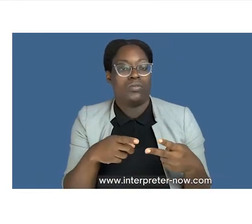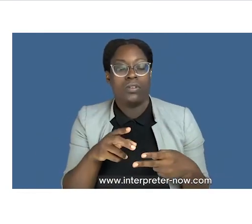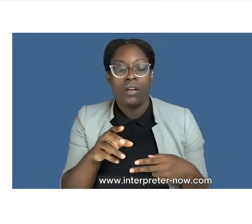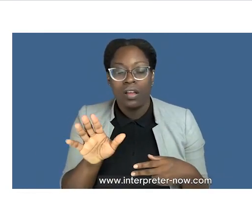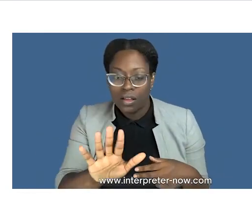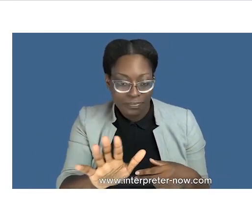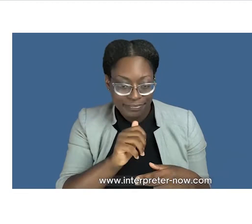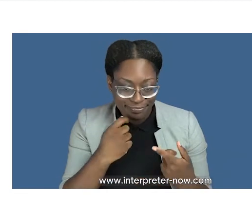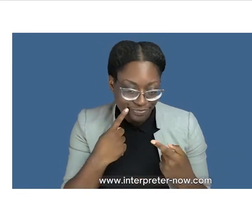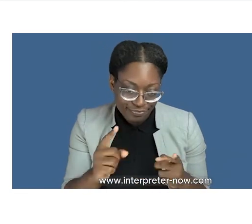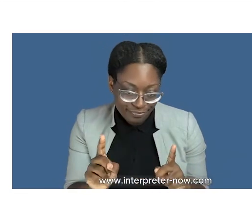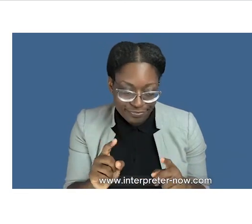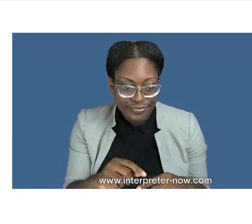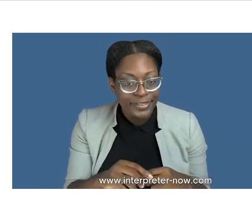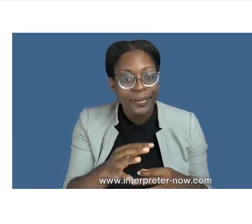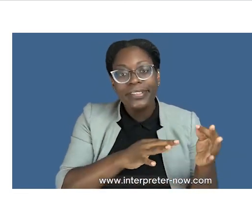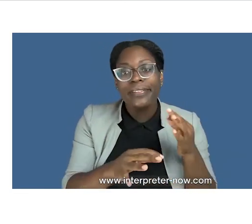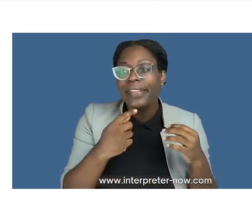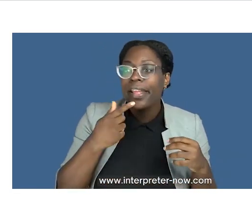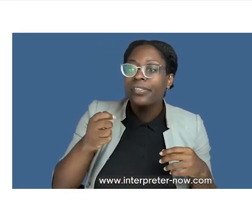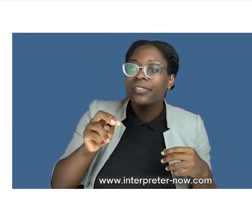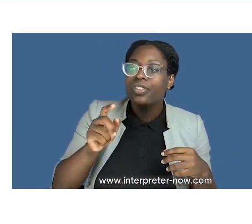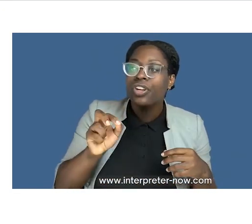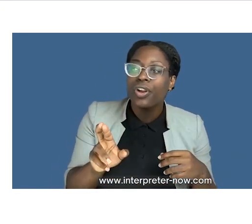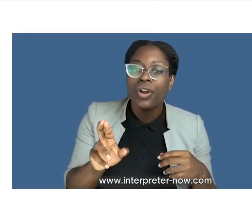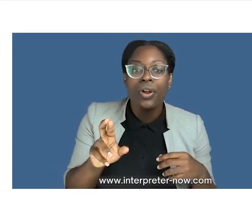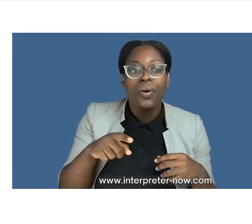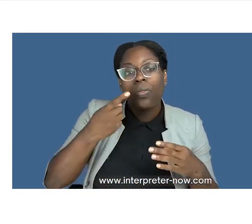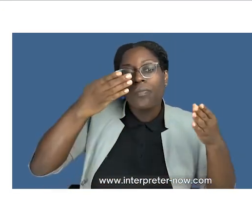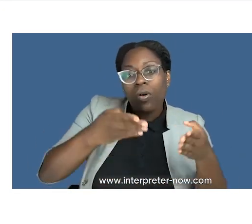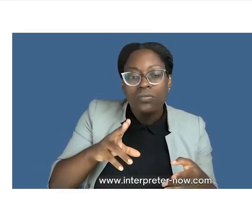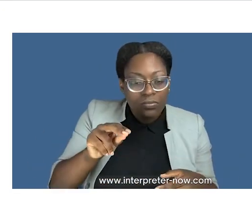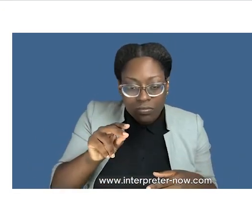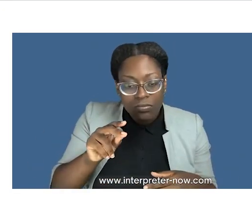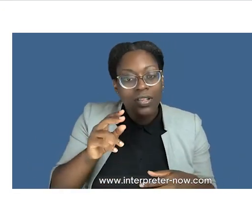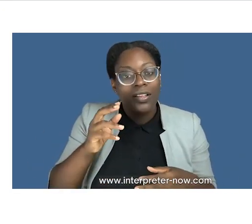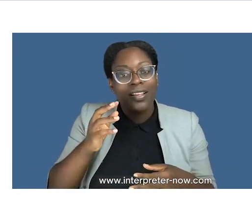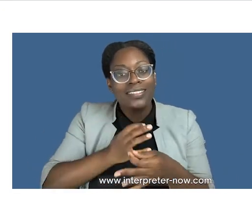work. So rather than picking gender, for example,